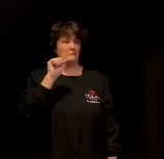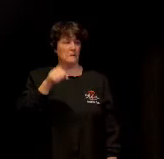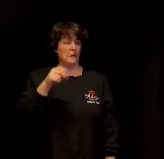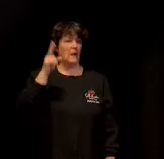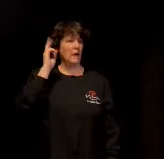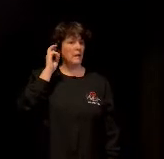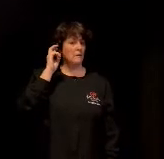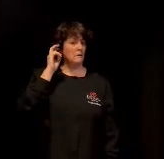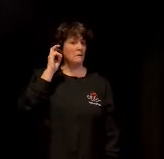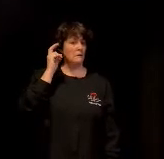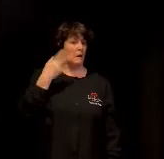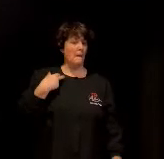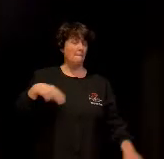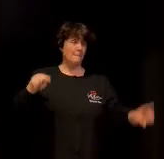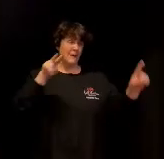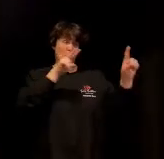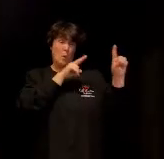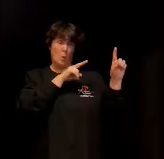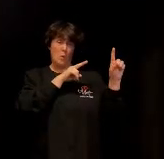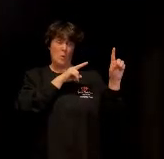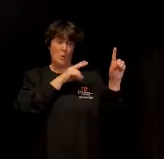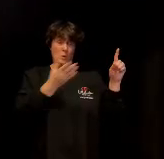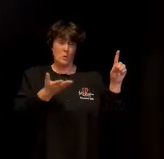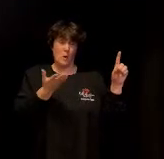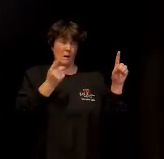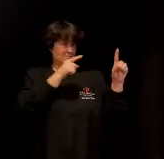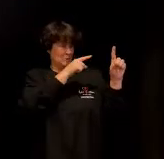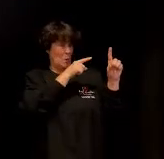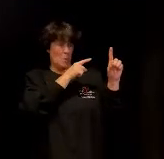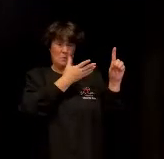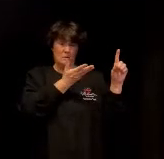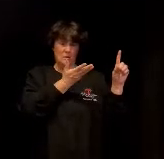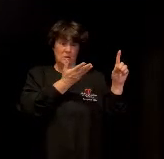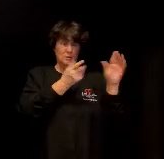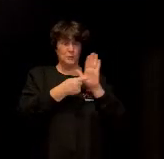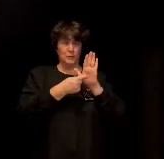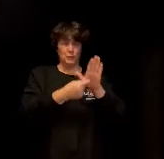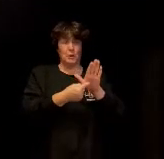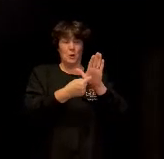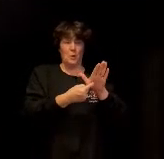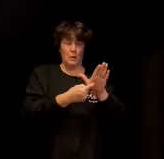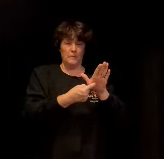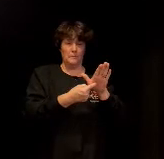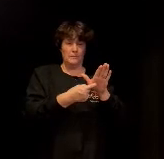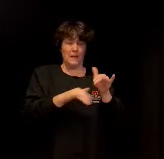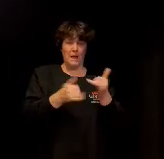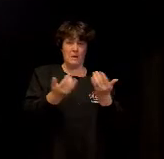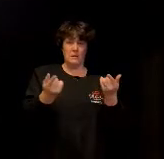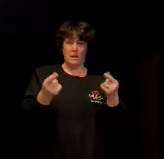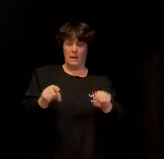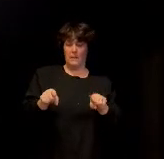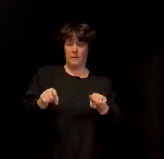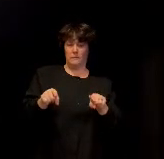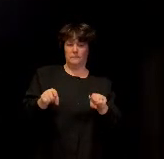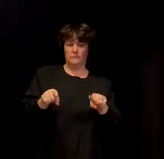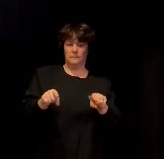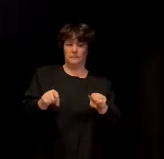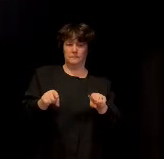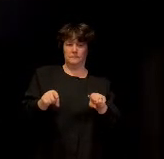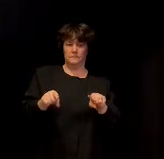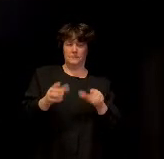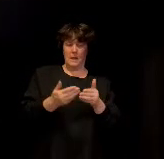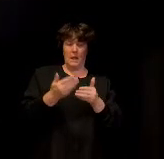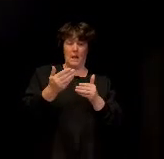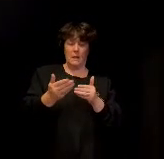My goal is to show you, I guess, in the weeks to come, it seems, that how's that going to happen?